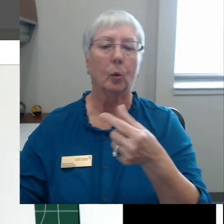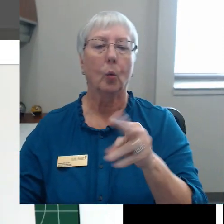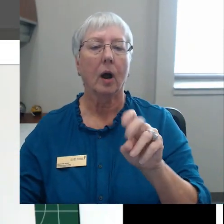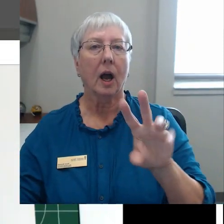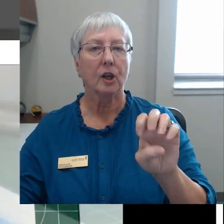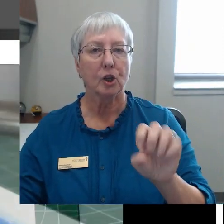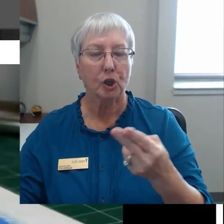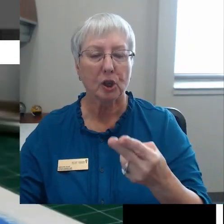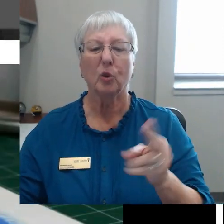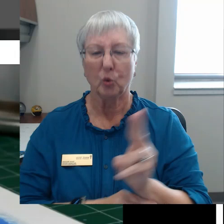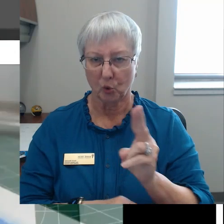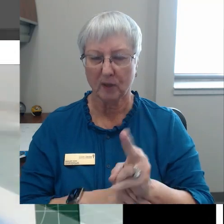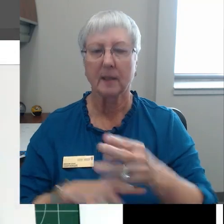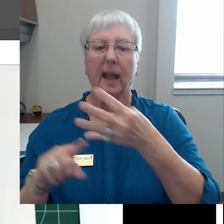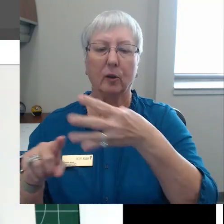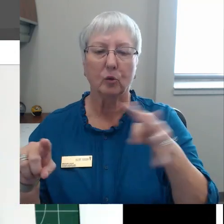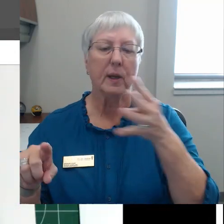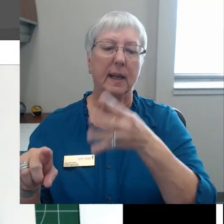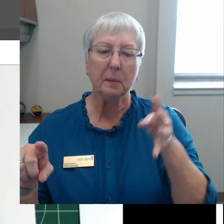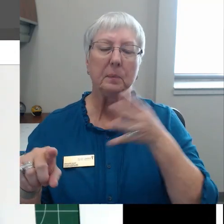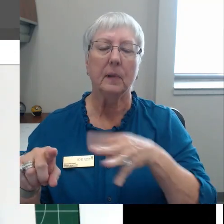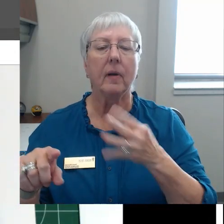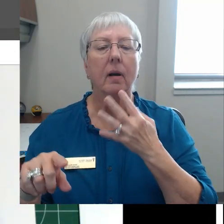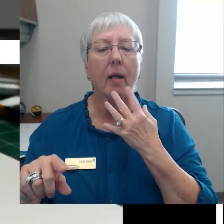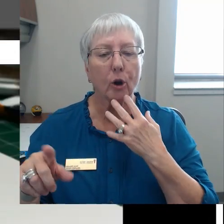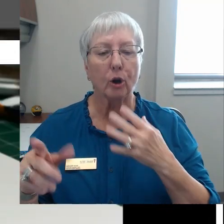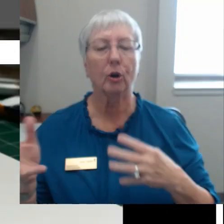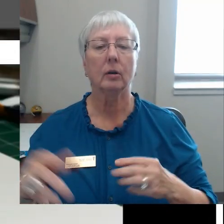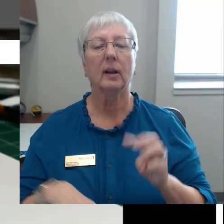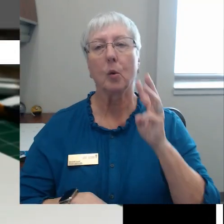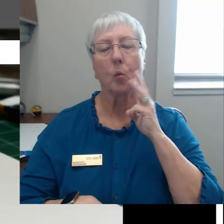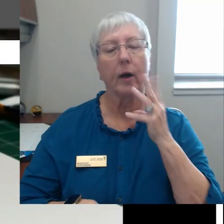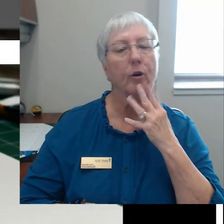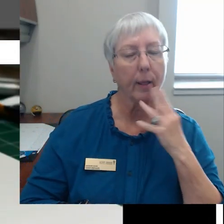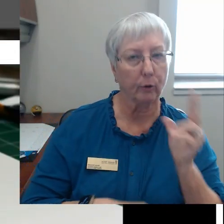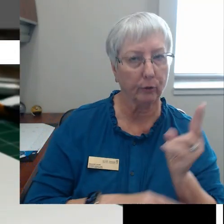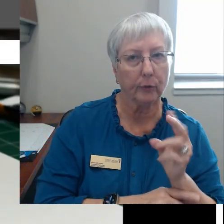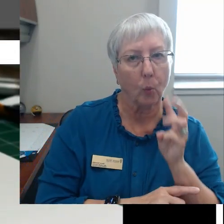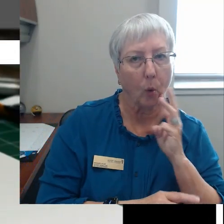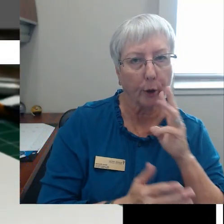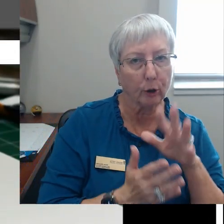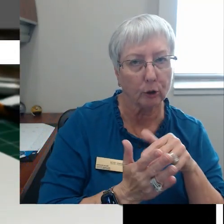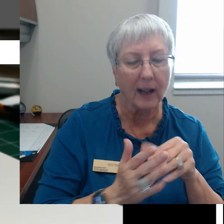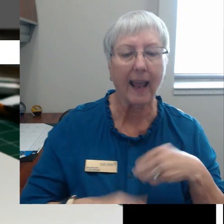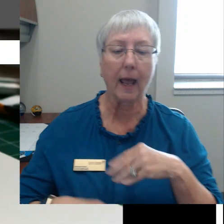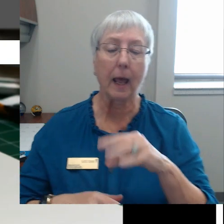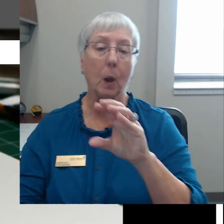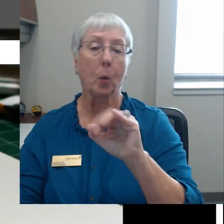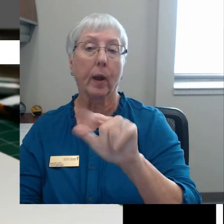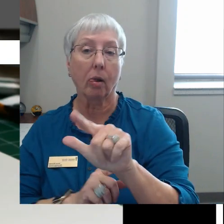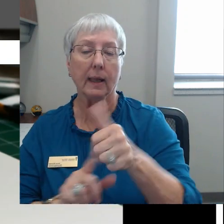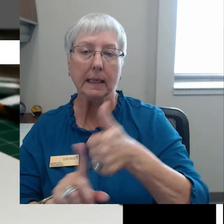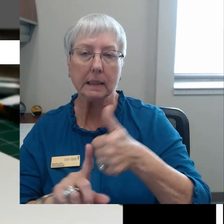watercolor applying kosher salt for less controlled application, or oils using the physical thickness of the paint for textural